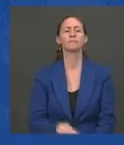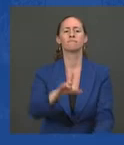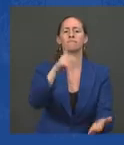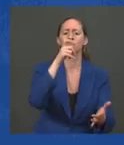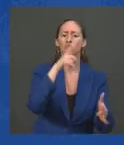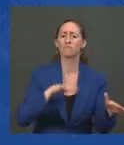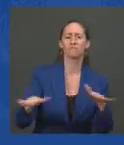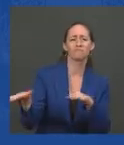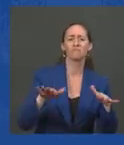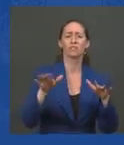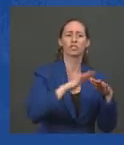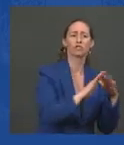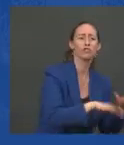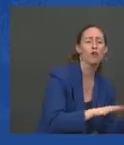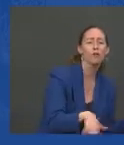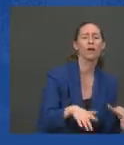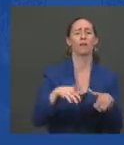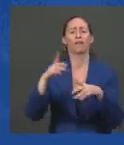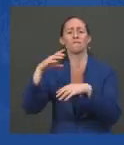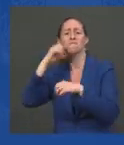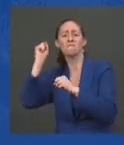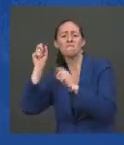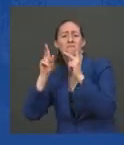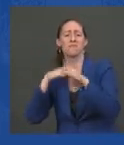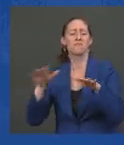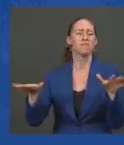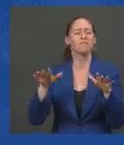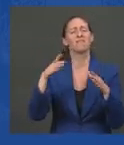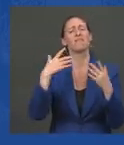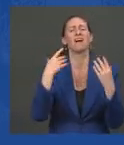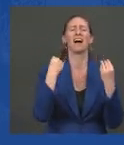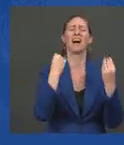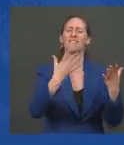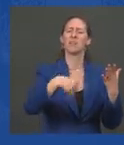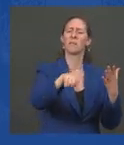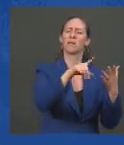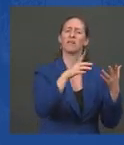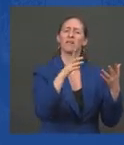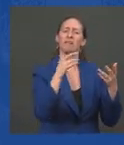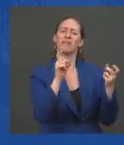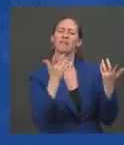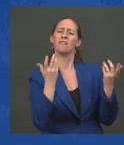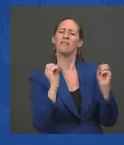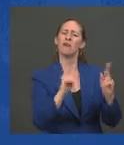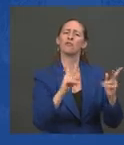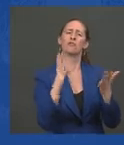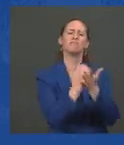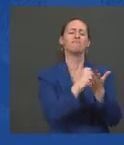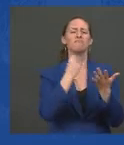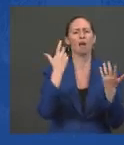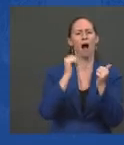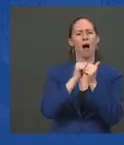capacity, increase their knowledge, increase their opportunities. Health workers and child care workers are disproportionately